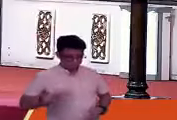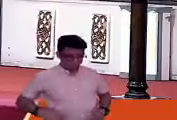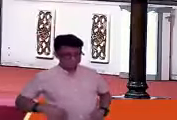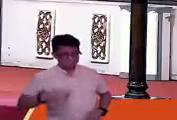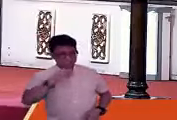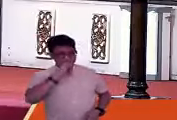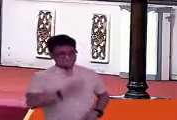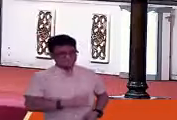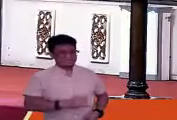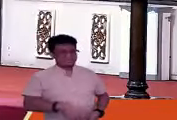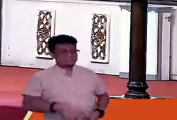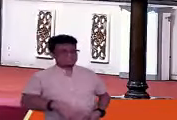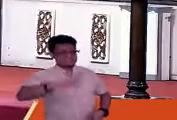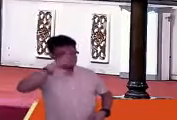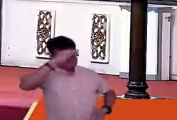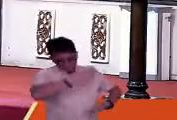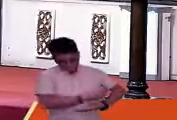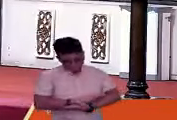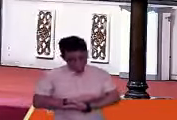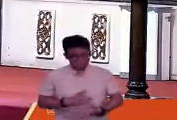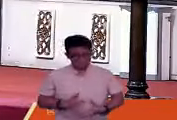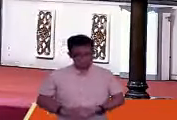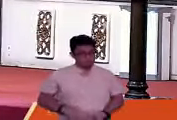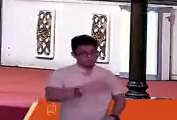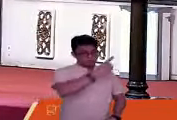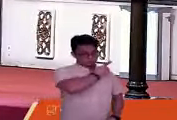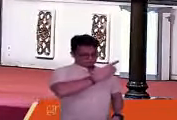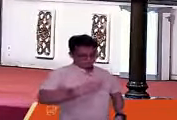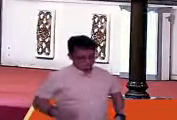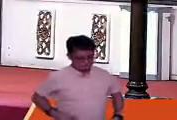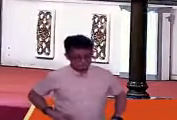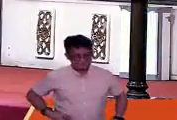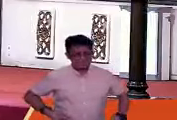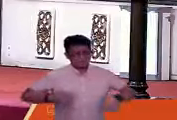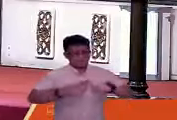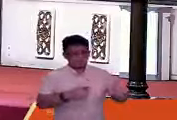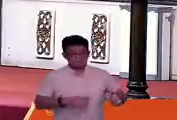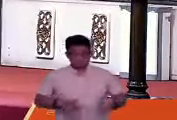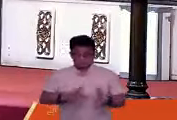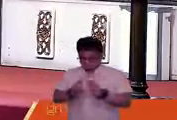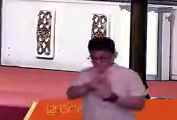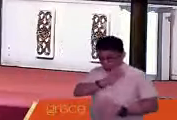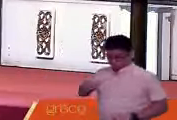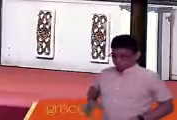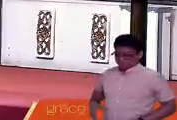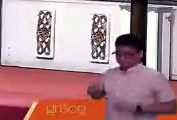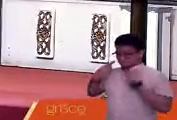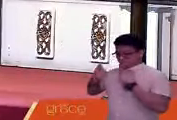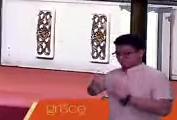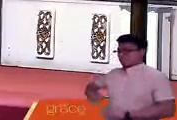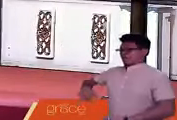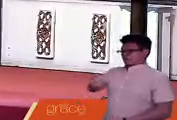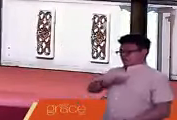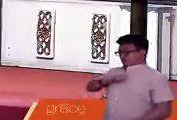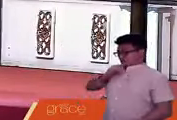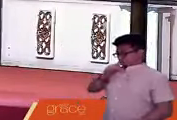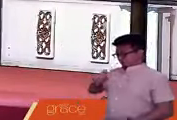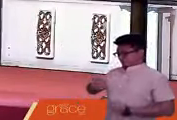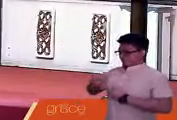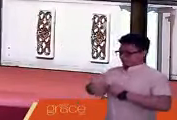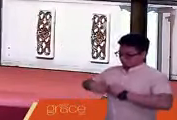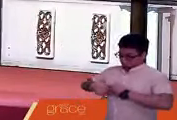Son of David, unya mingon si Jesus Christ, I am a bread. Unya mingon siya, it is not meat for the